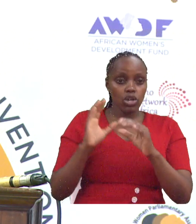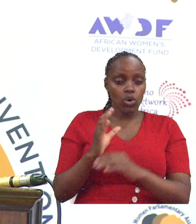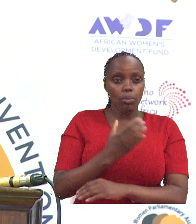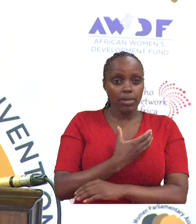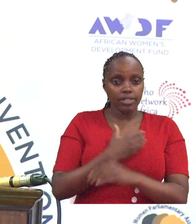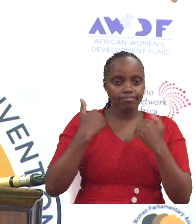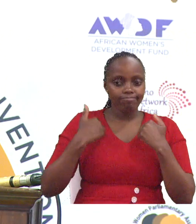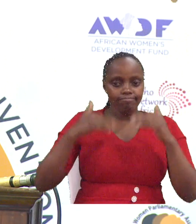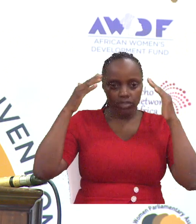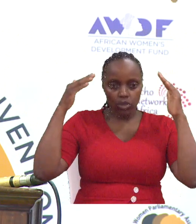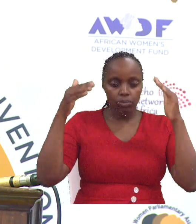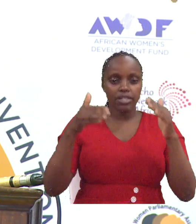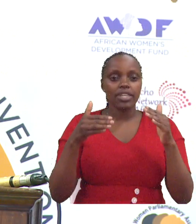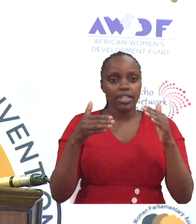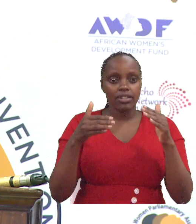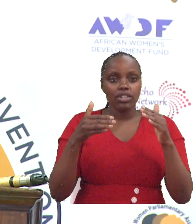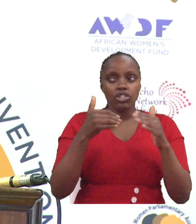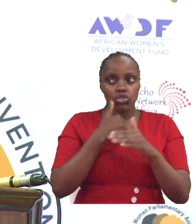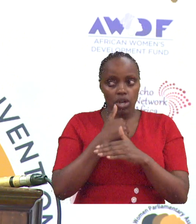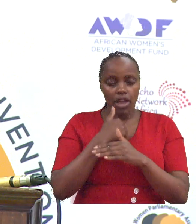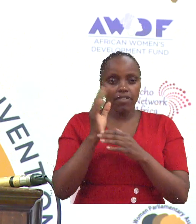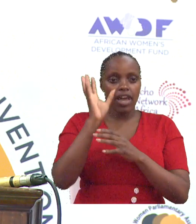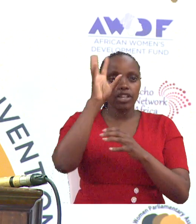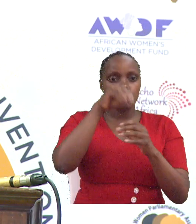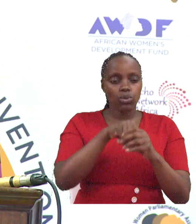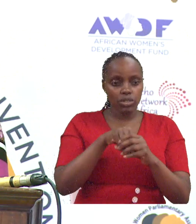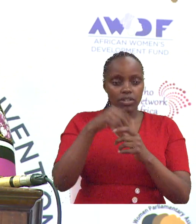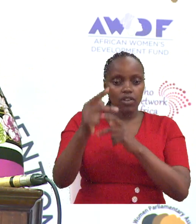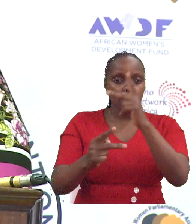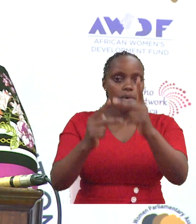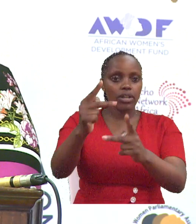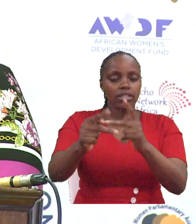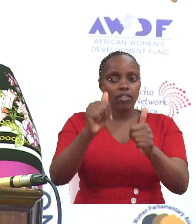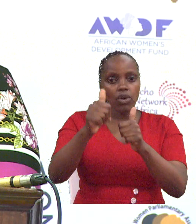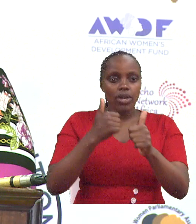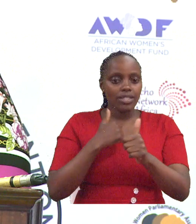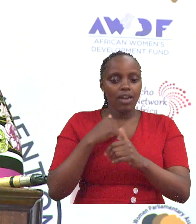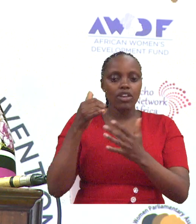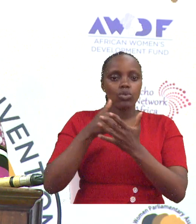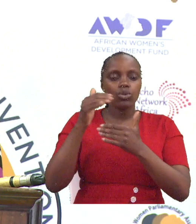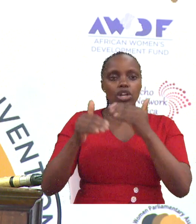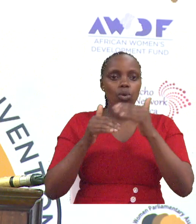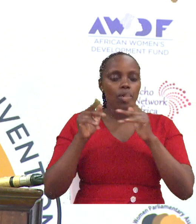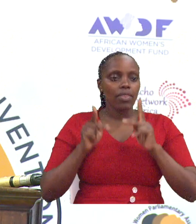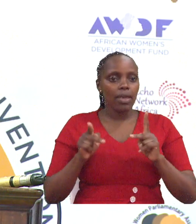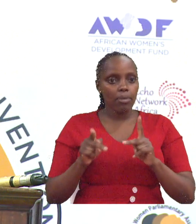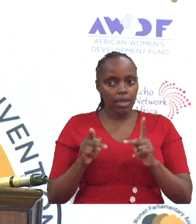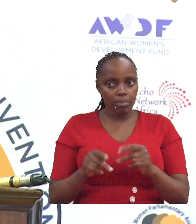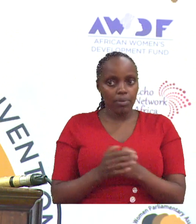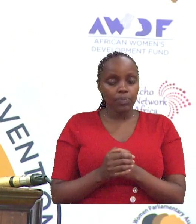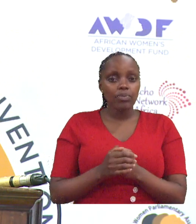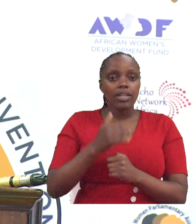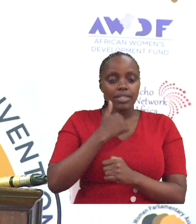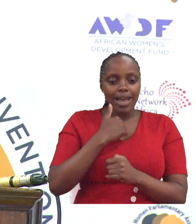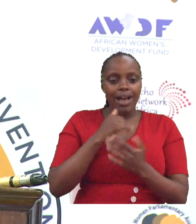49. I am committed to an inclusive process, leaving no one behind. Taking